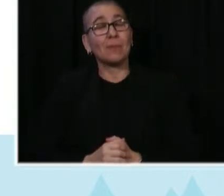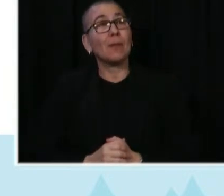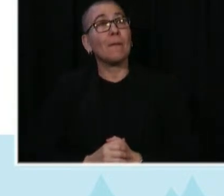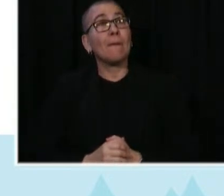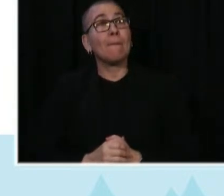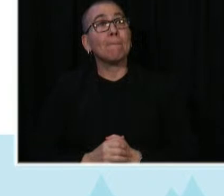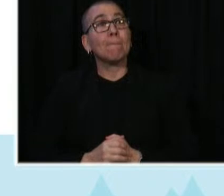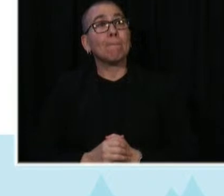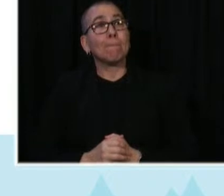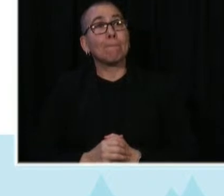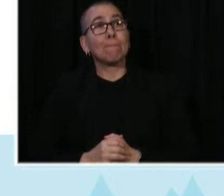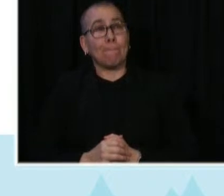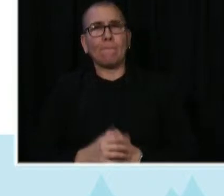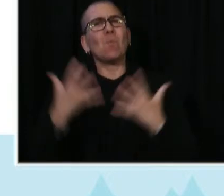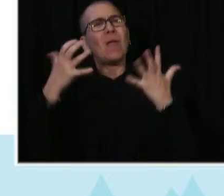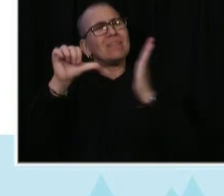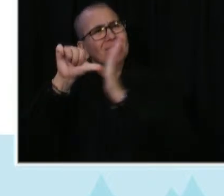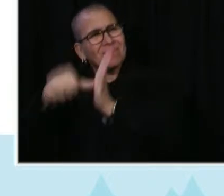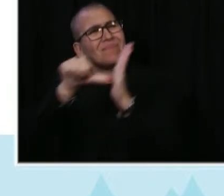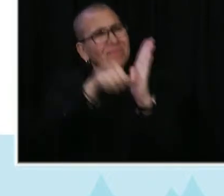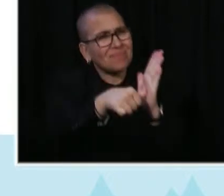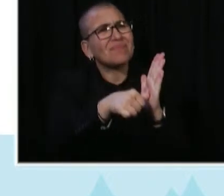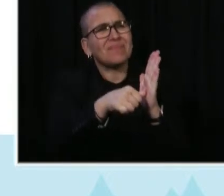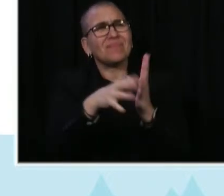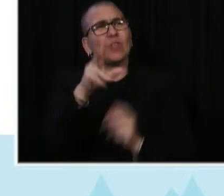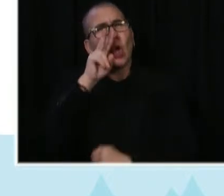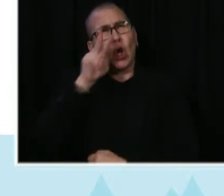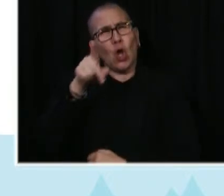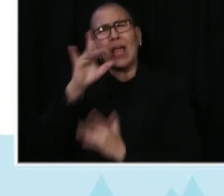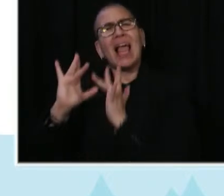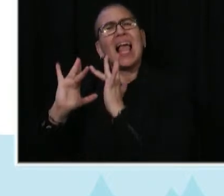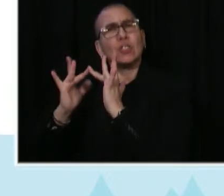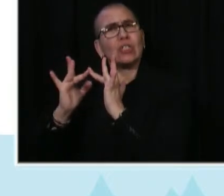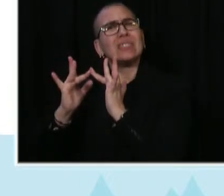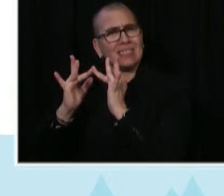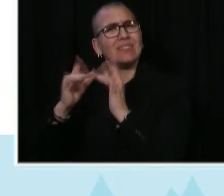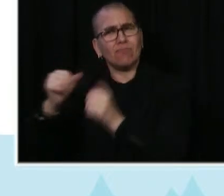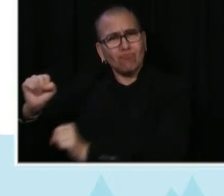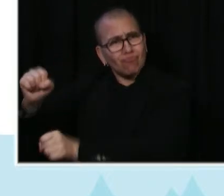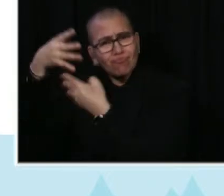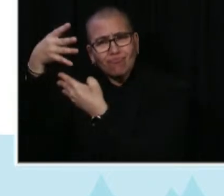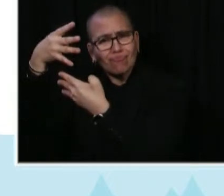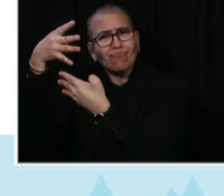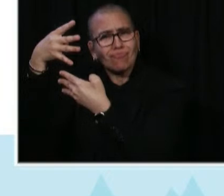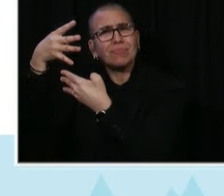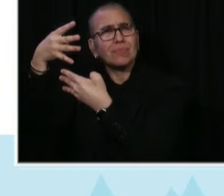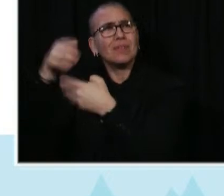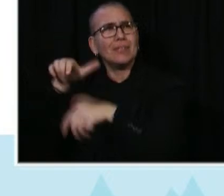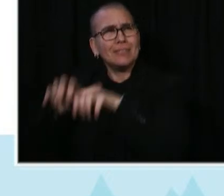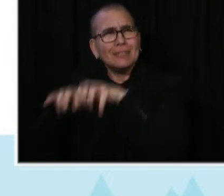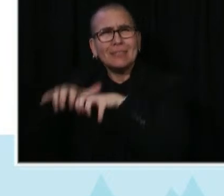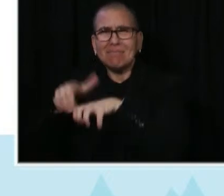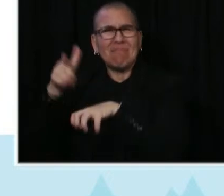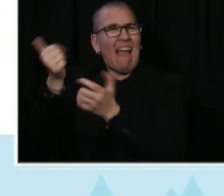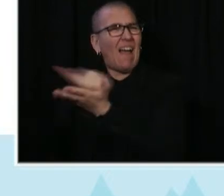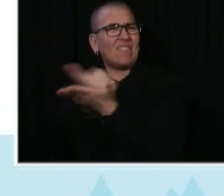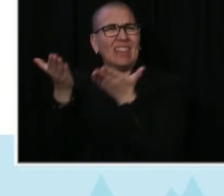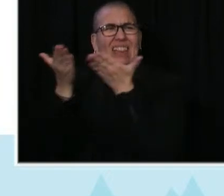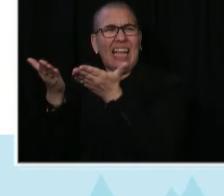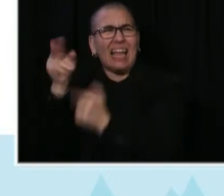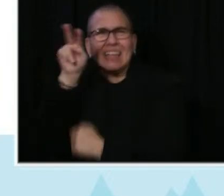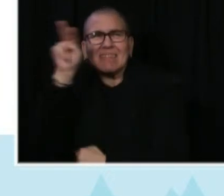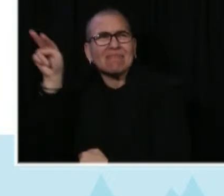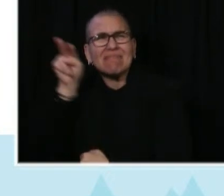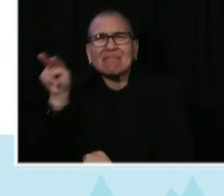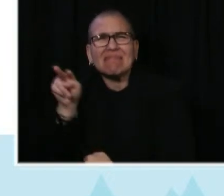like us, again, to maybe see the website get a little bit overwhelmed here, to see some of you who said, I kind of been waiting or whatever. Let's just hammer this thing